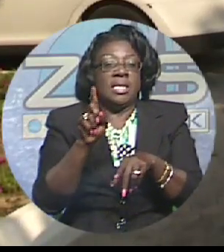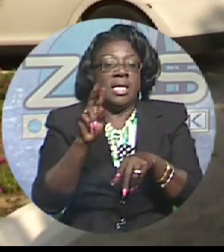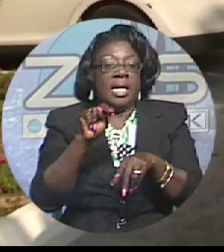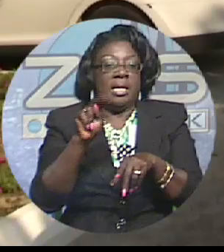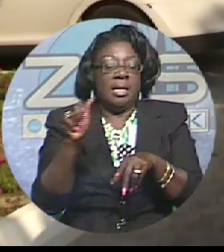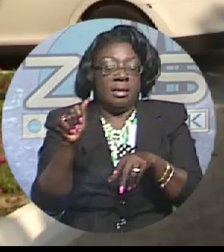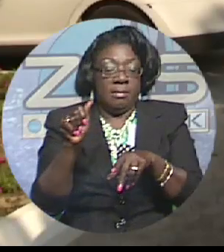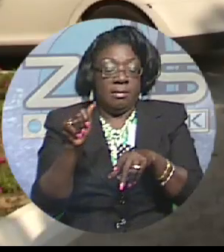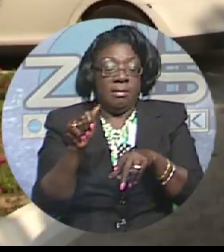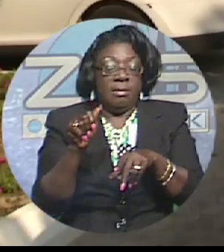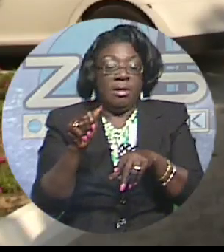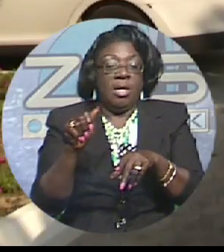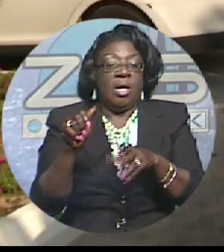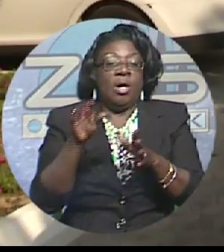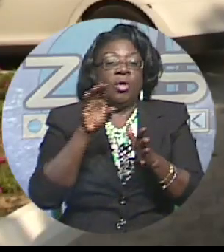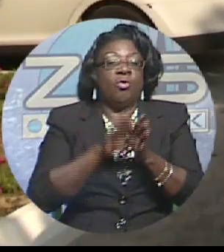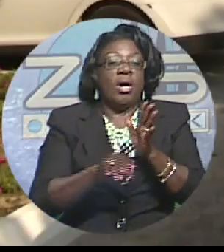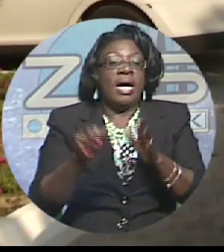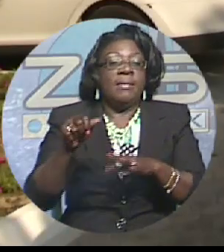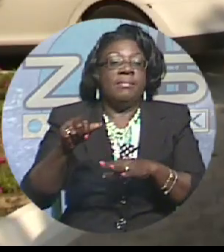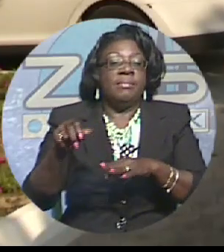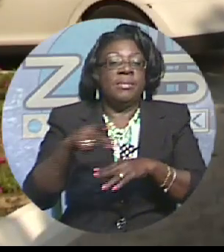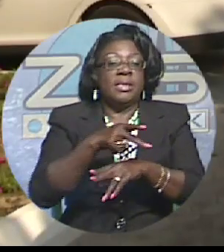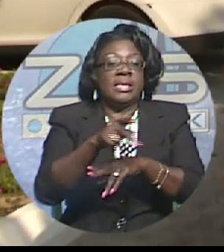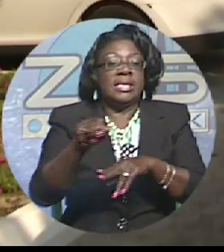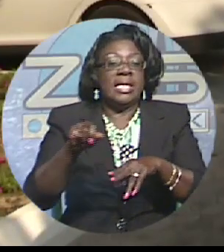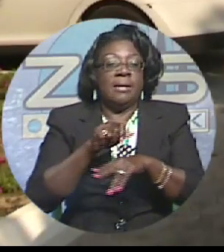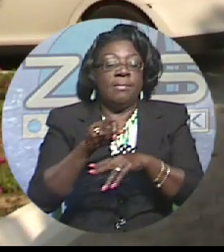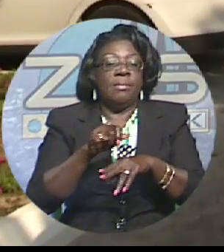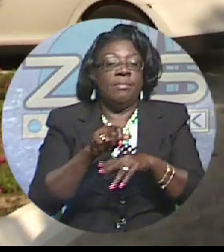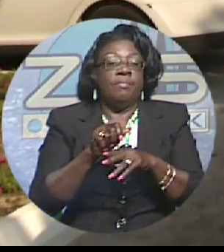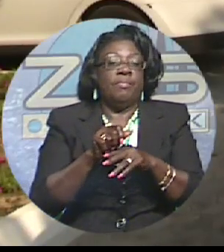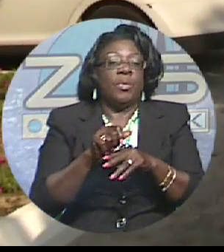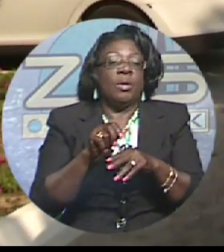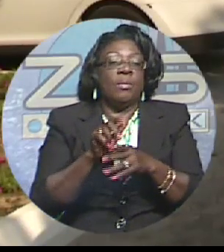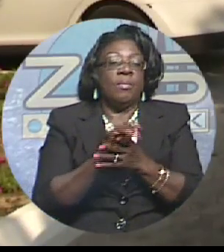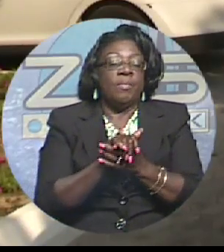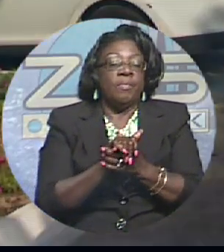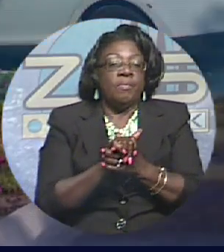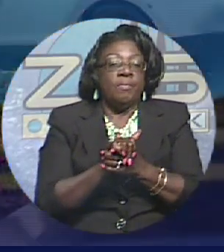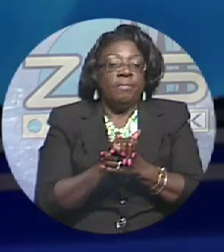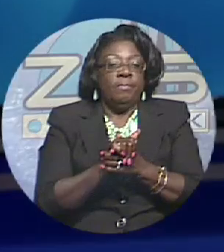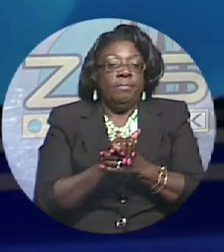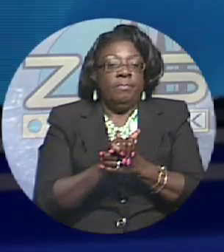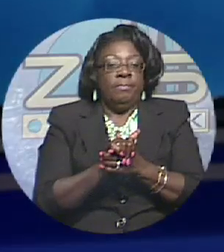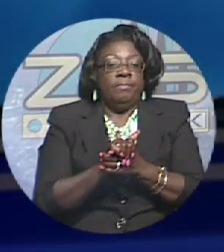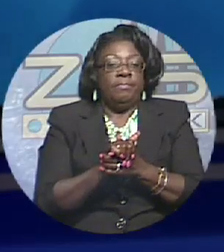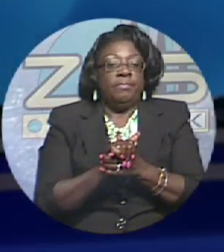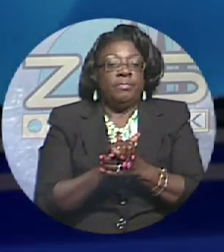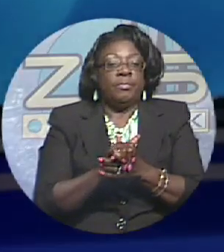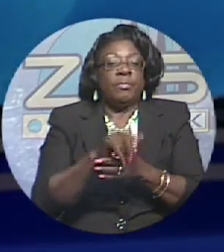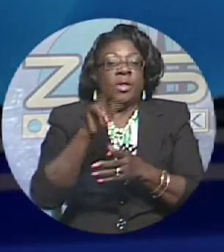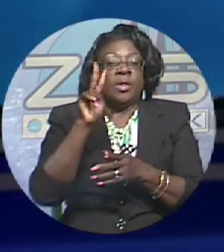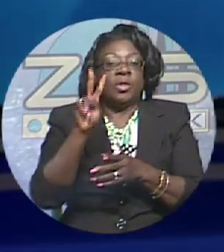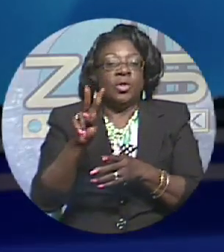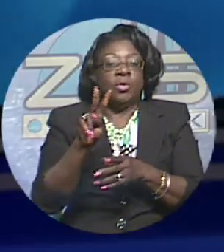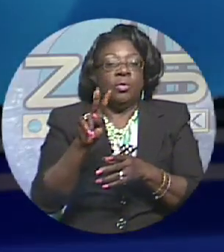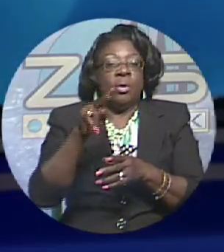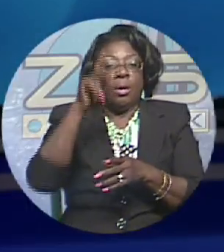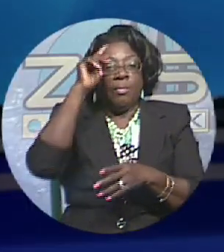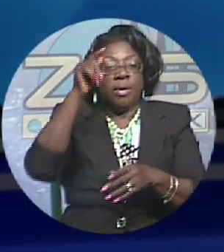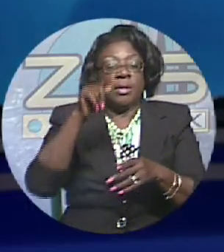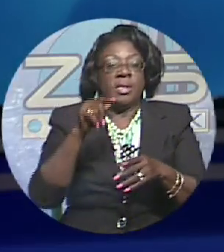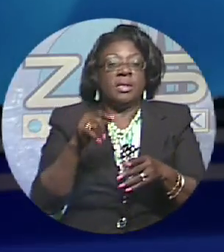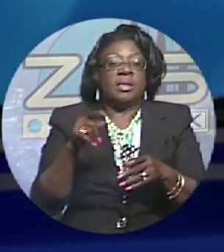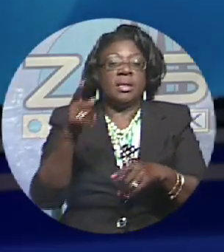jurors will visit the crime scene in Old Fort Bay Tuesday morning. Fern Carey, ZNS Network News. 2 brothers appeared in a magistrate's